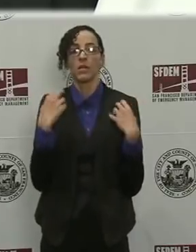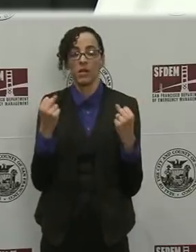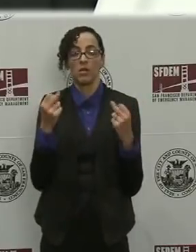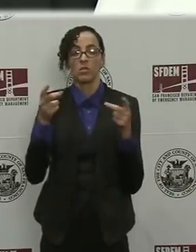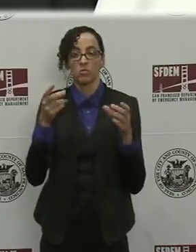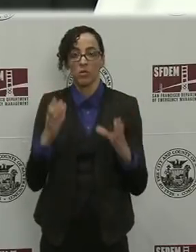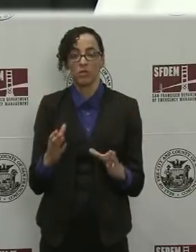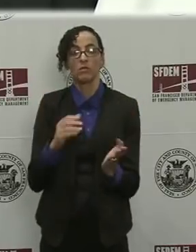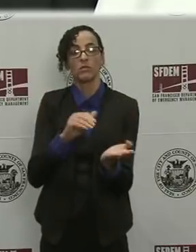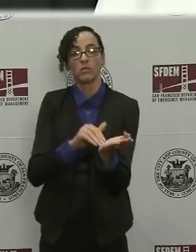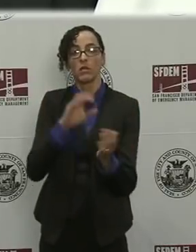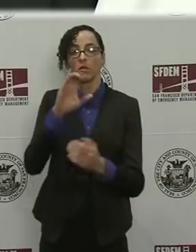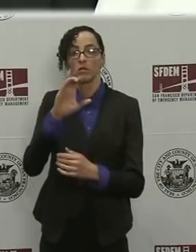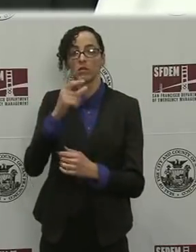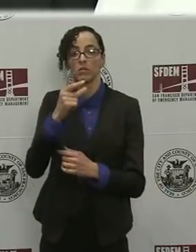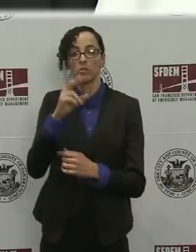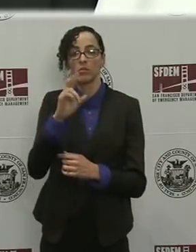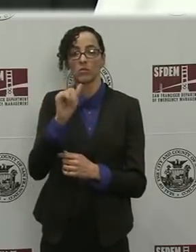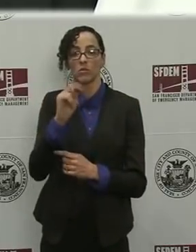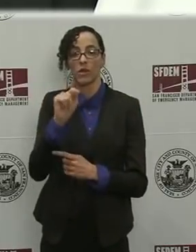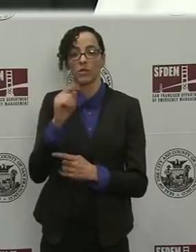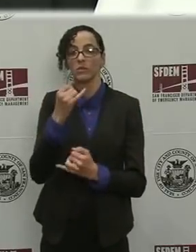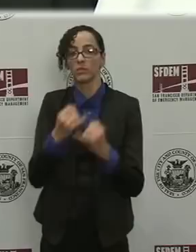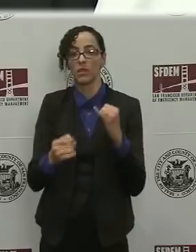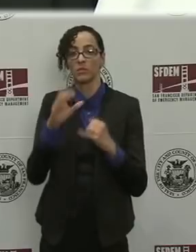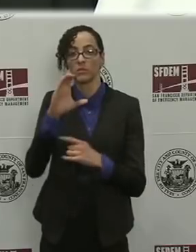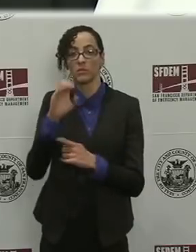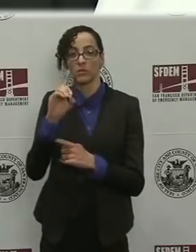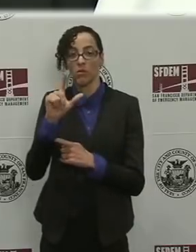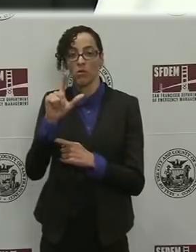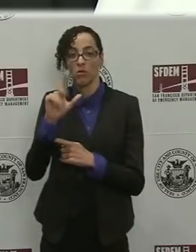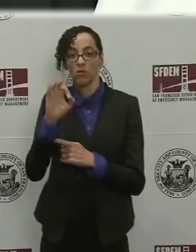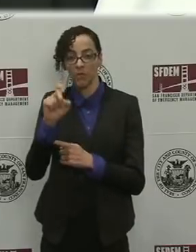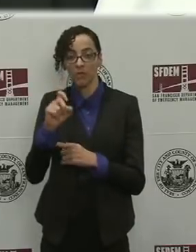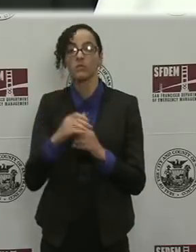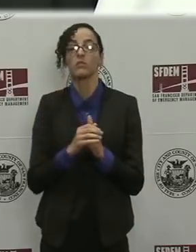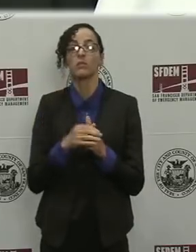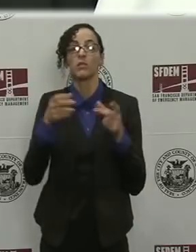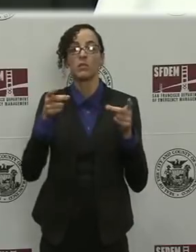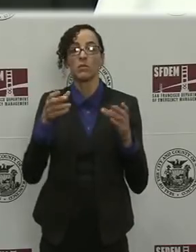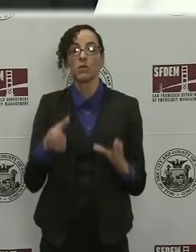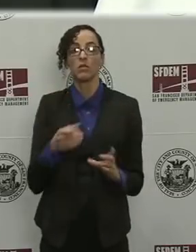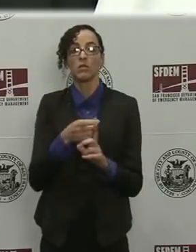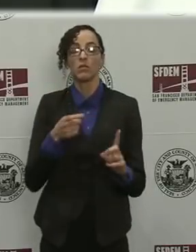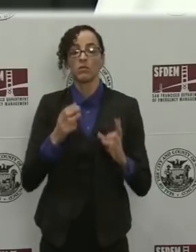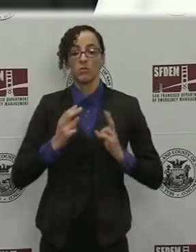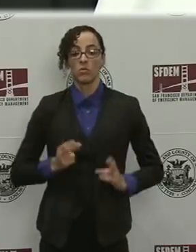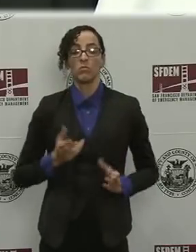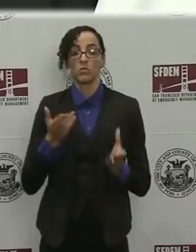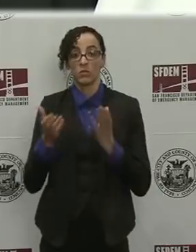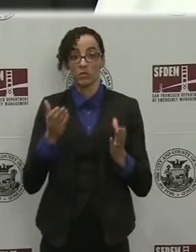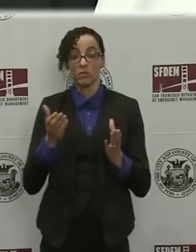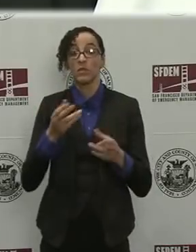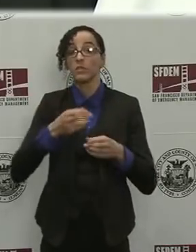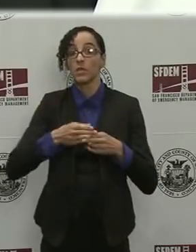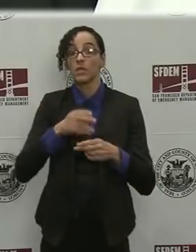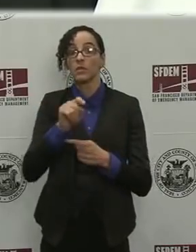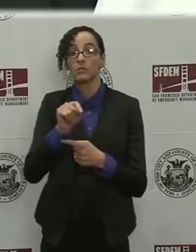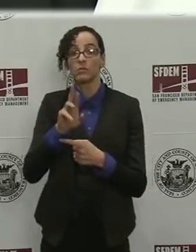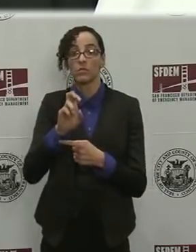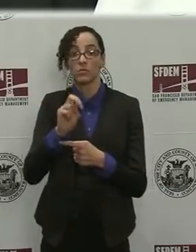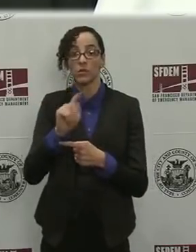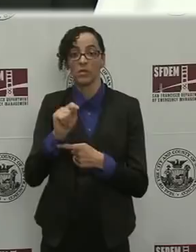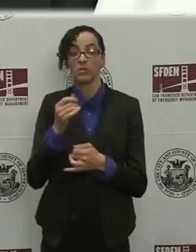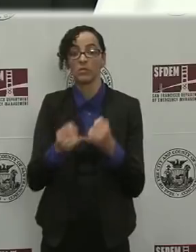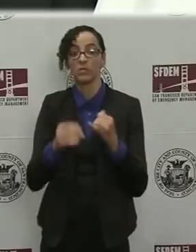Colfax, the Director of Human Services, Trent Rohr, the Director of